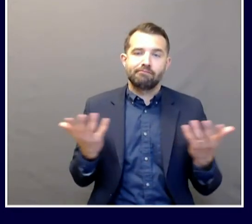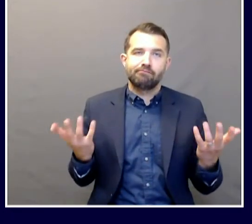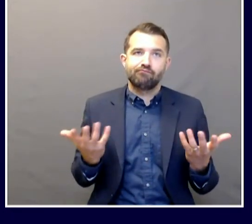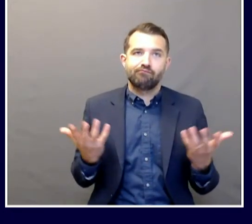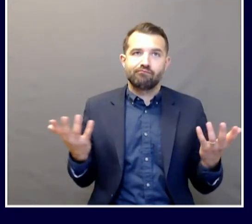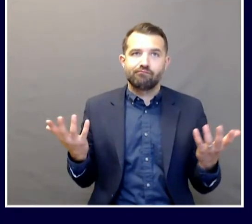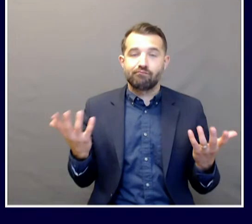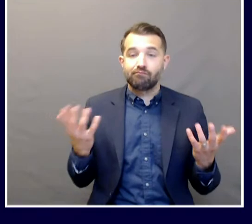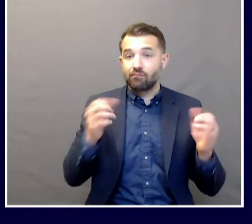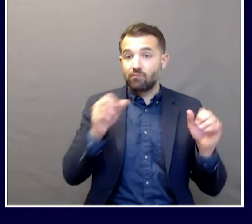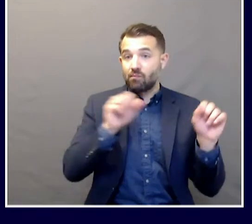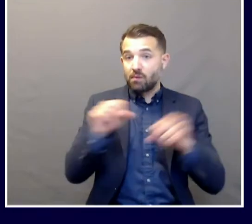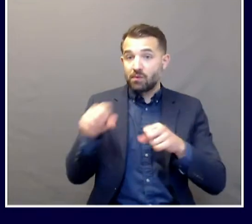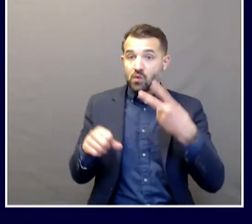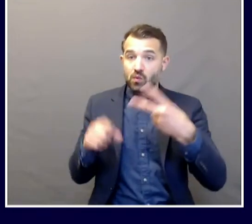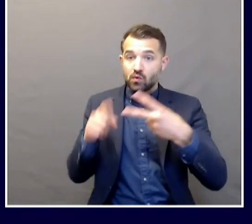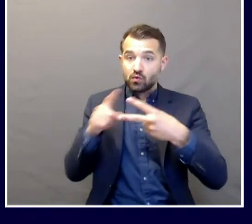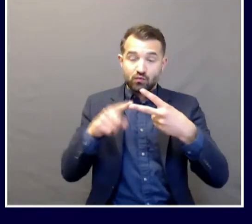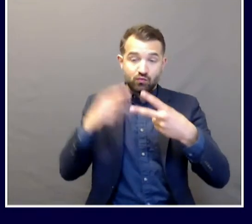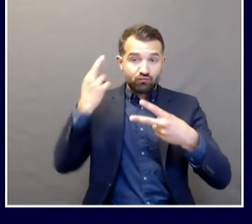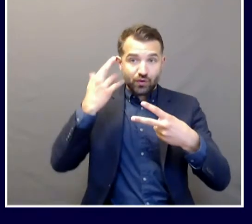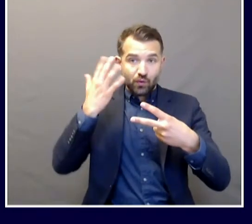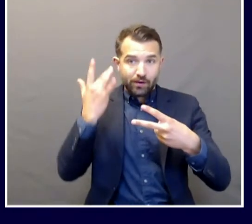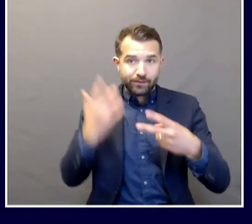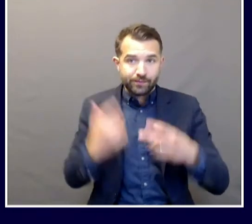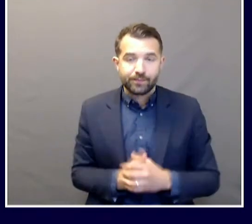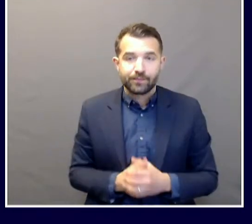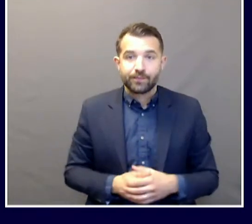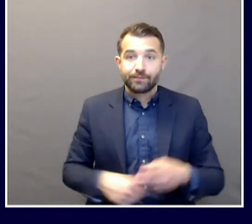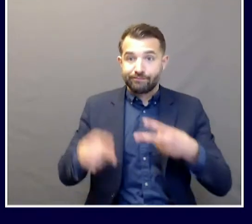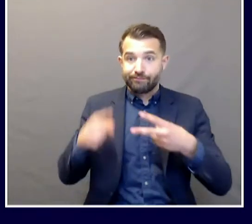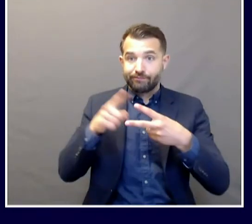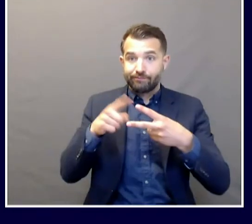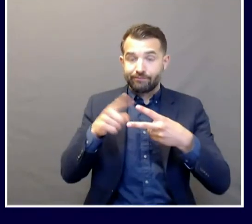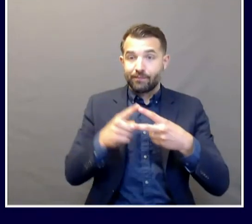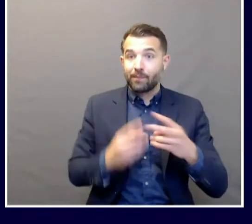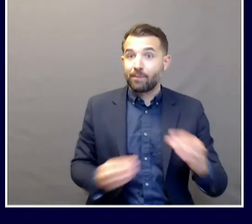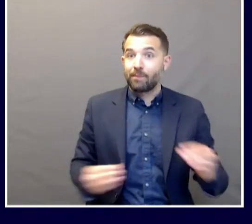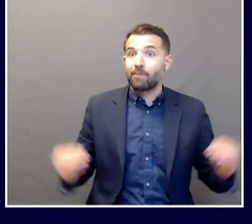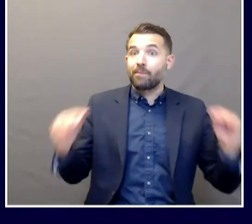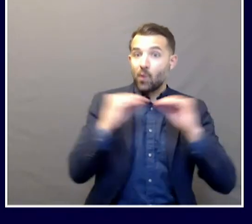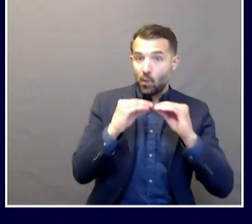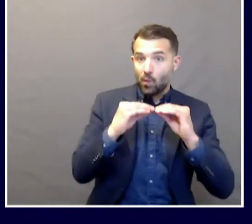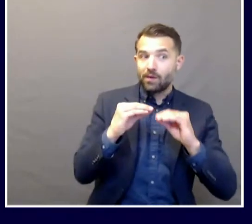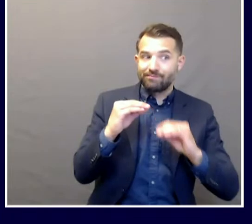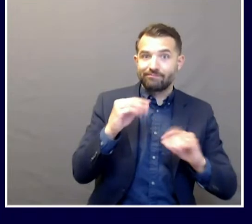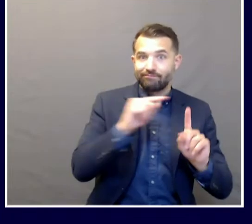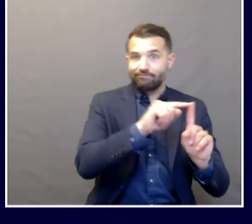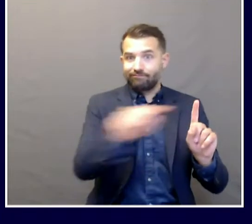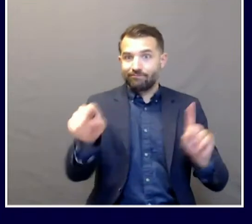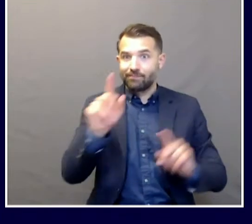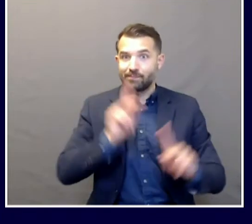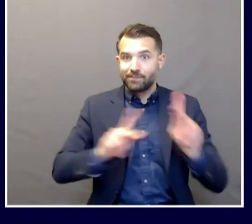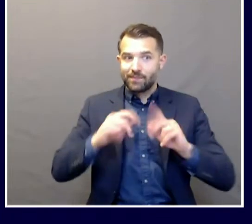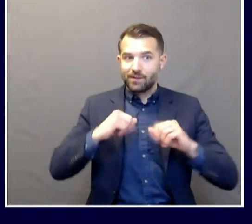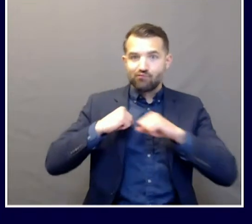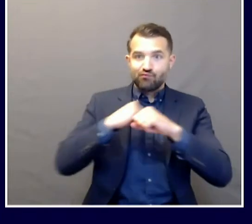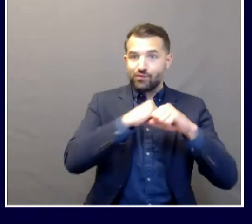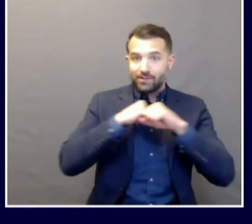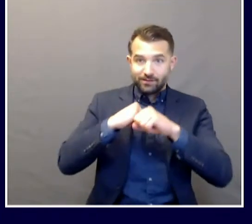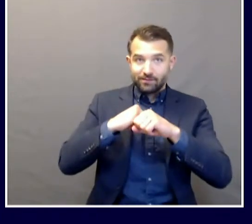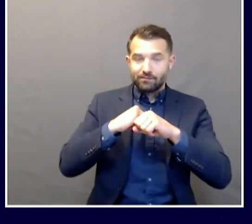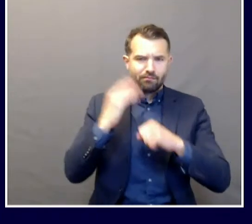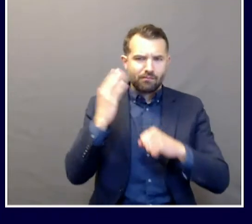hypothesis, Jessica, is increasing rates of immunity, both from vaccination as well as those who have been previously